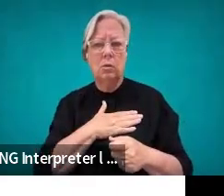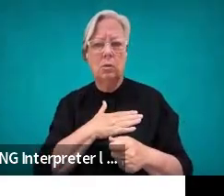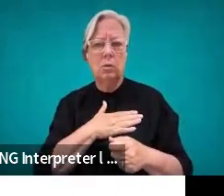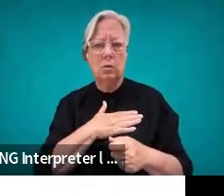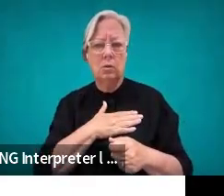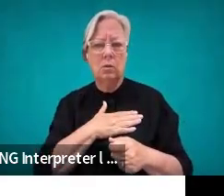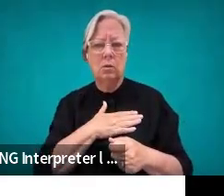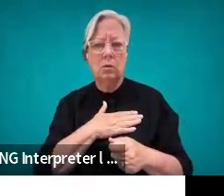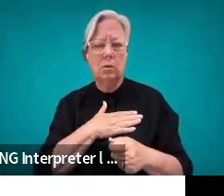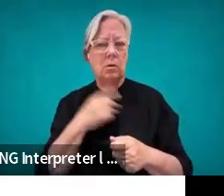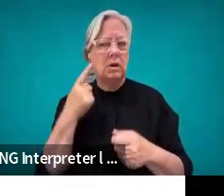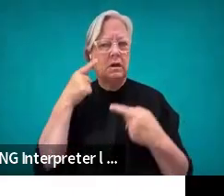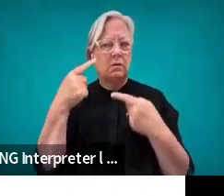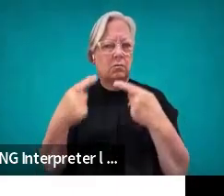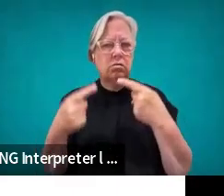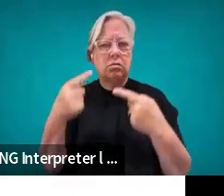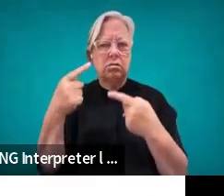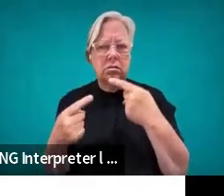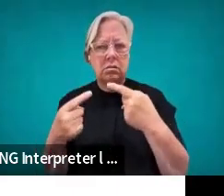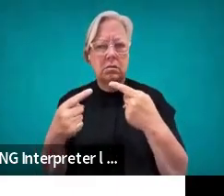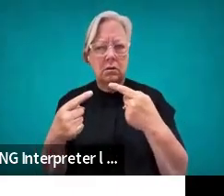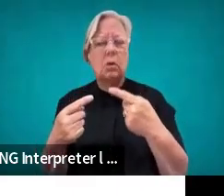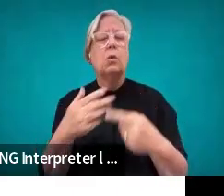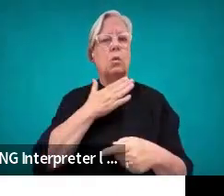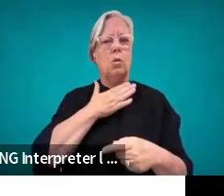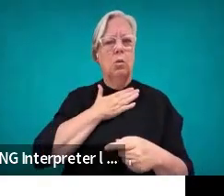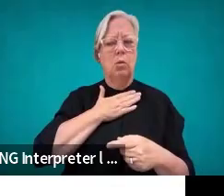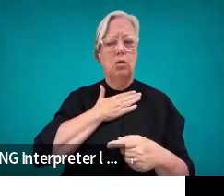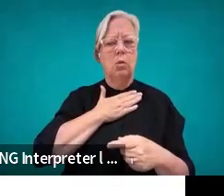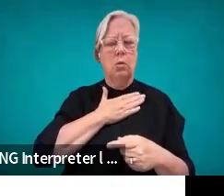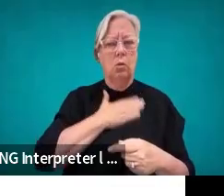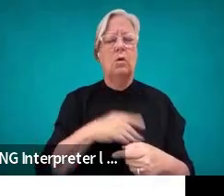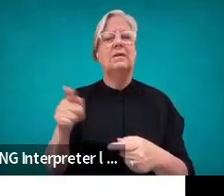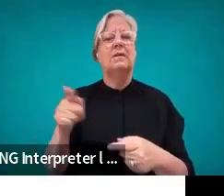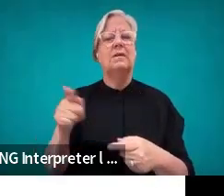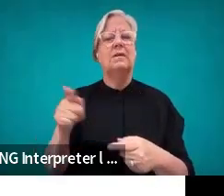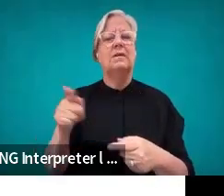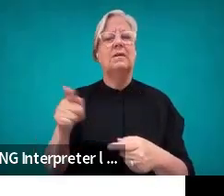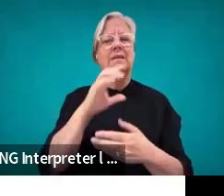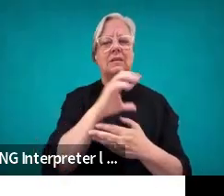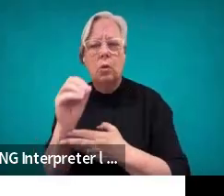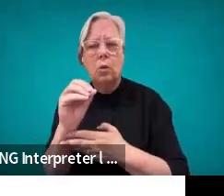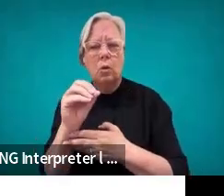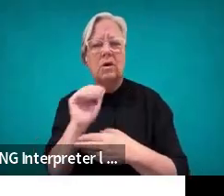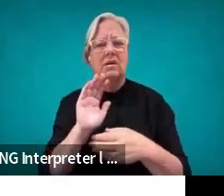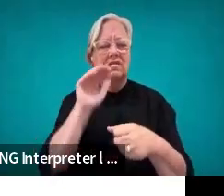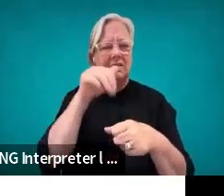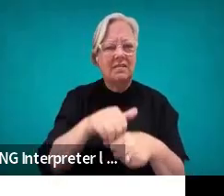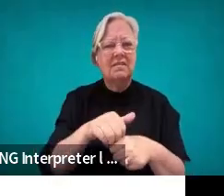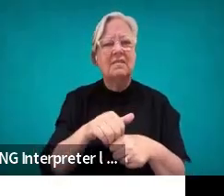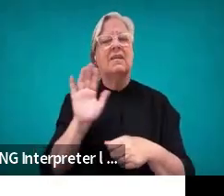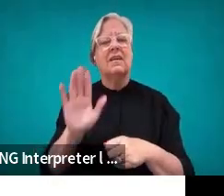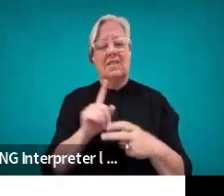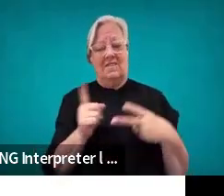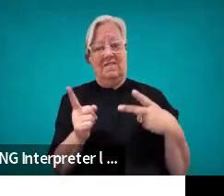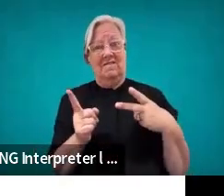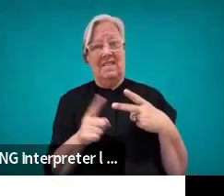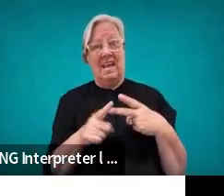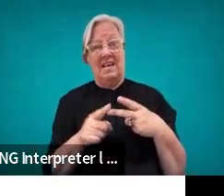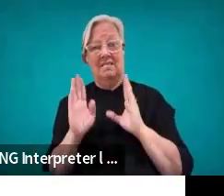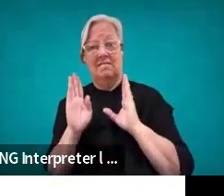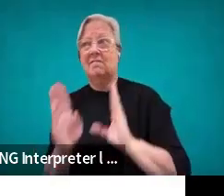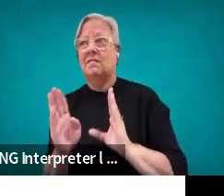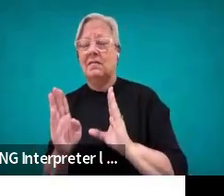ahead of this and make sure that civil society voices are centered in the second iteration of Spotlight. Hence, this